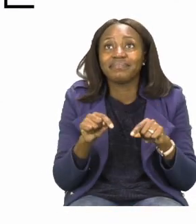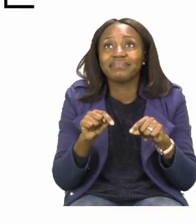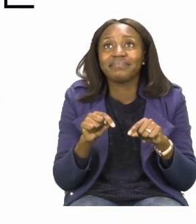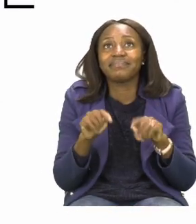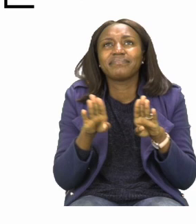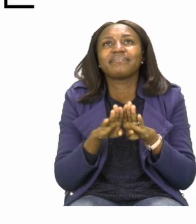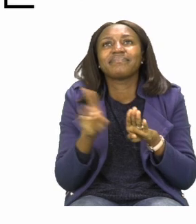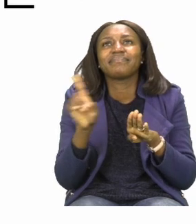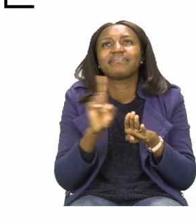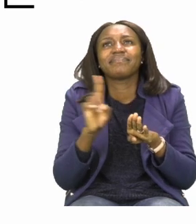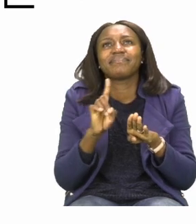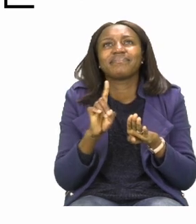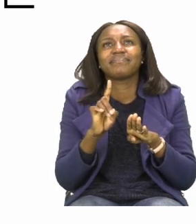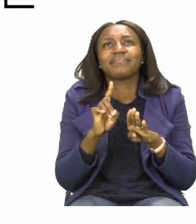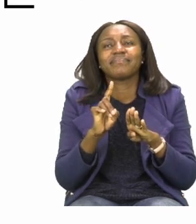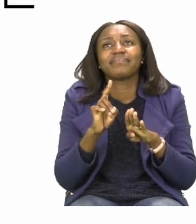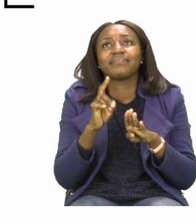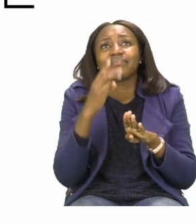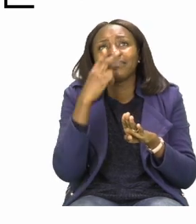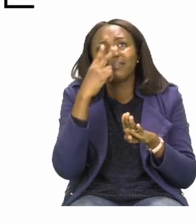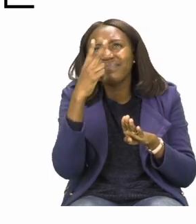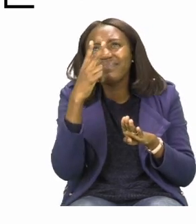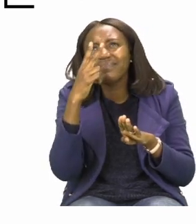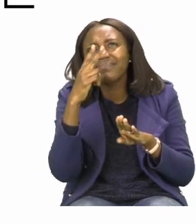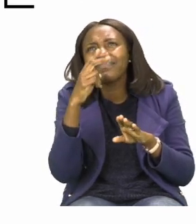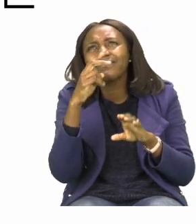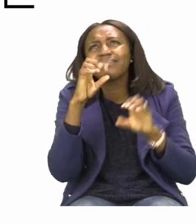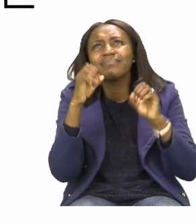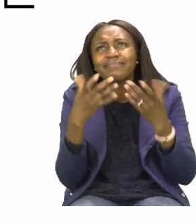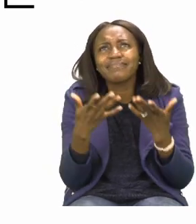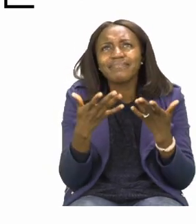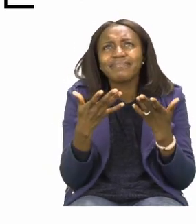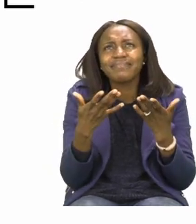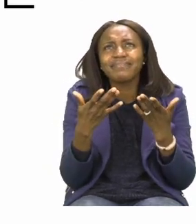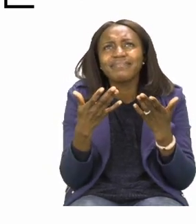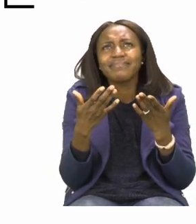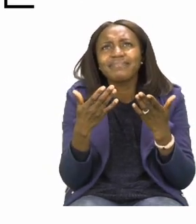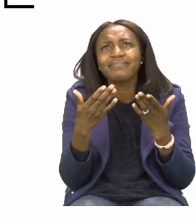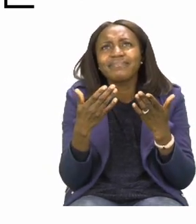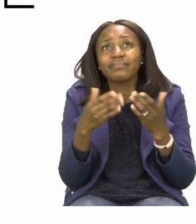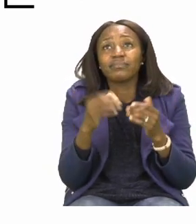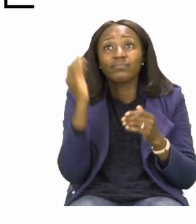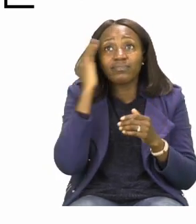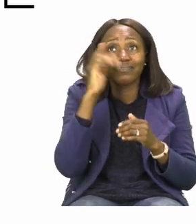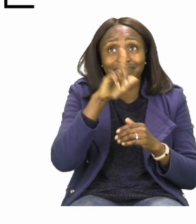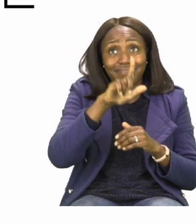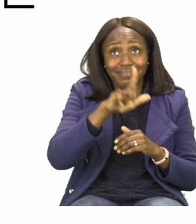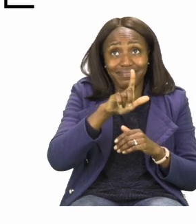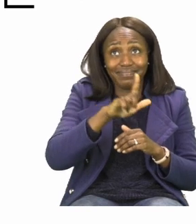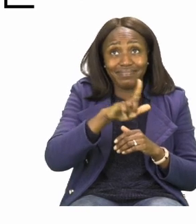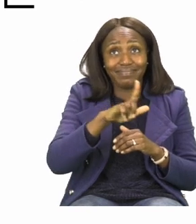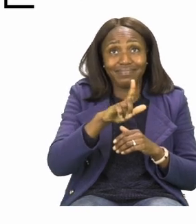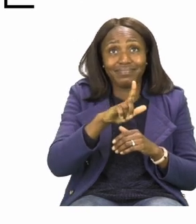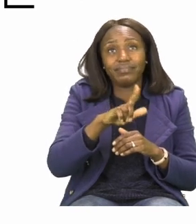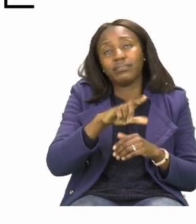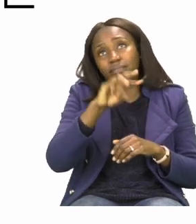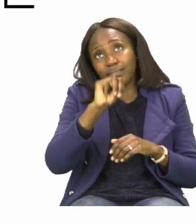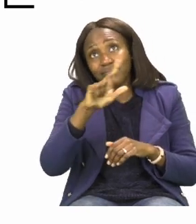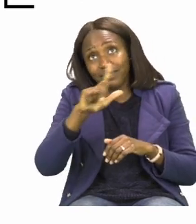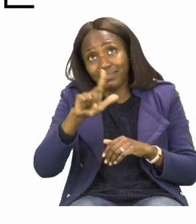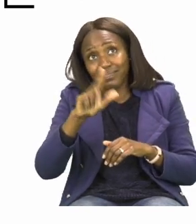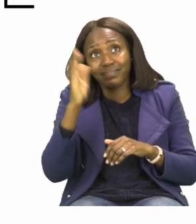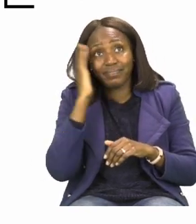doing measurement. Now, we already know what liters are and milliliters.